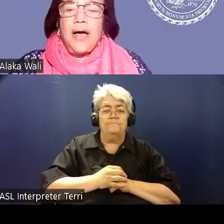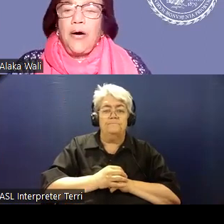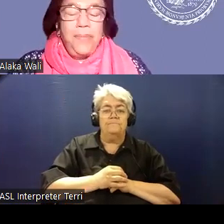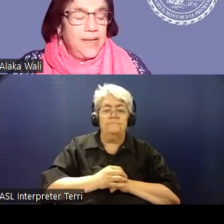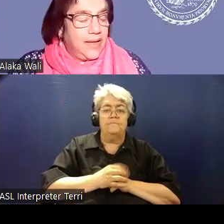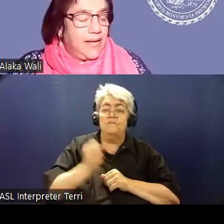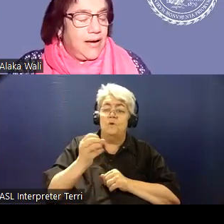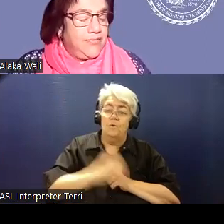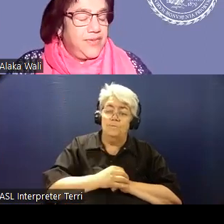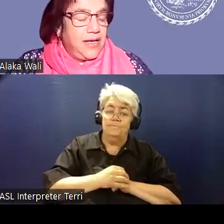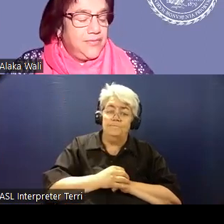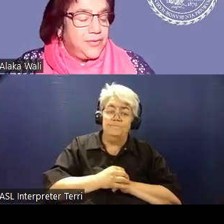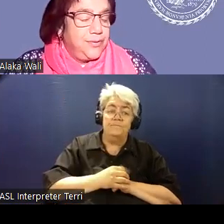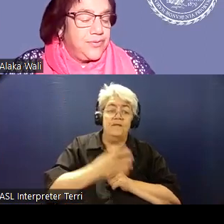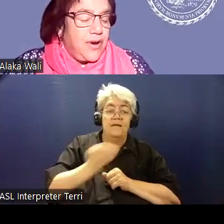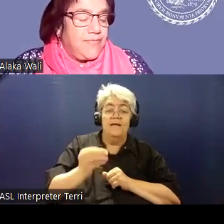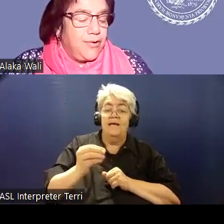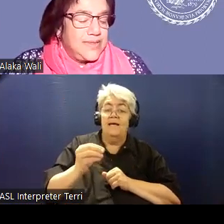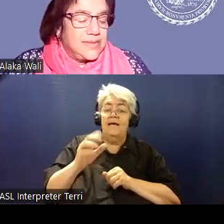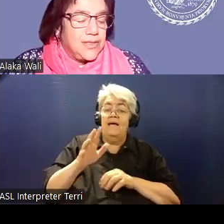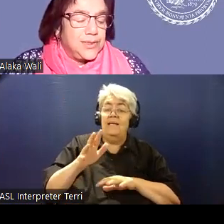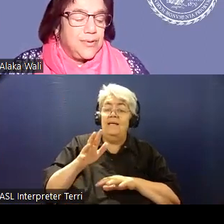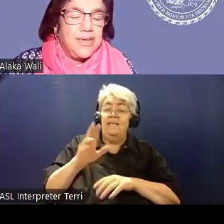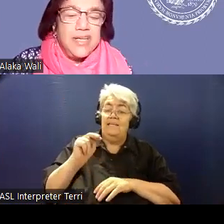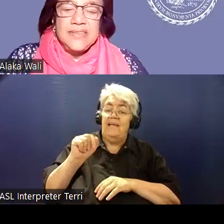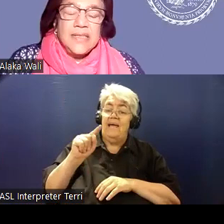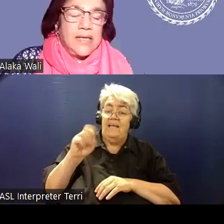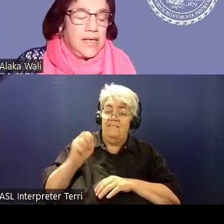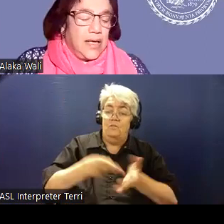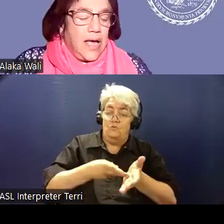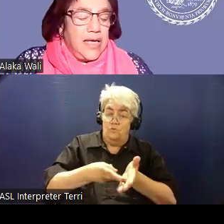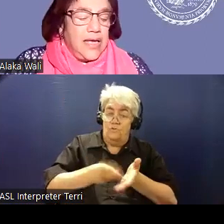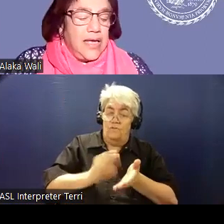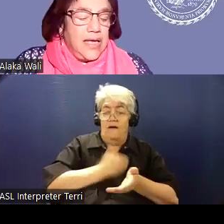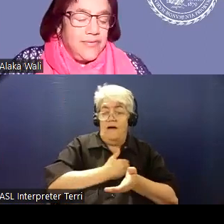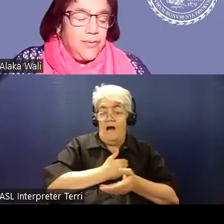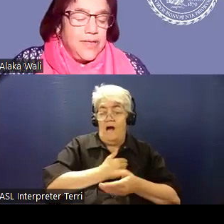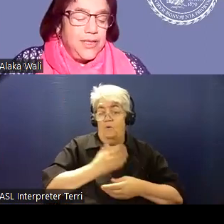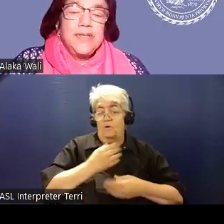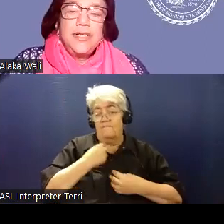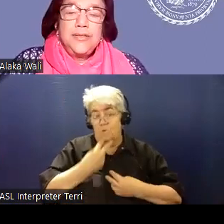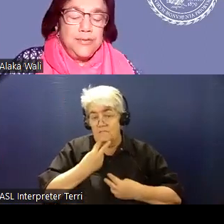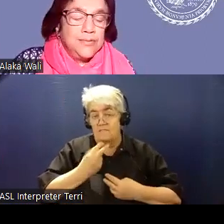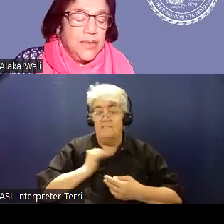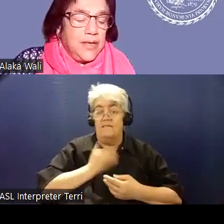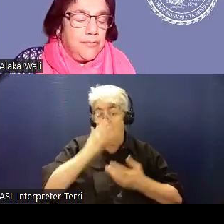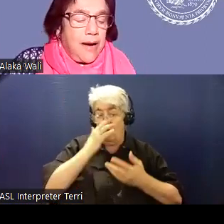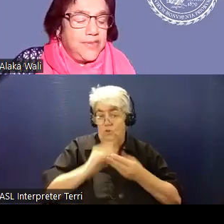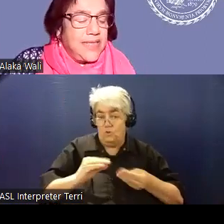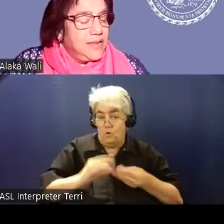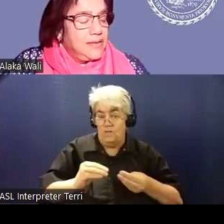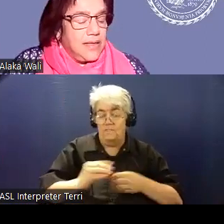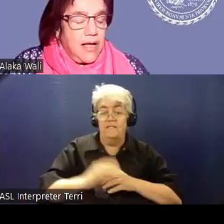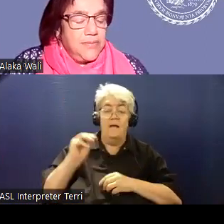So the opening of Native Truths, Our Voices, Our Stories in May of 2022